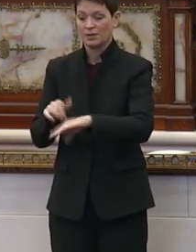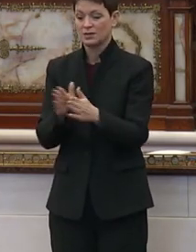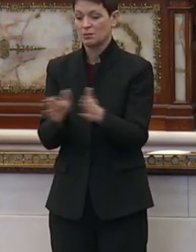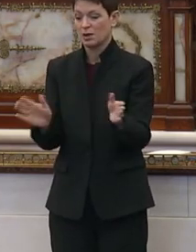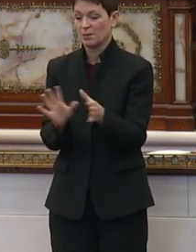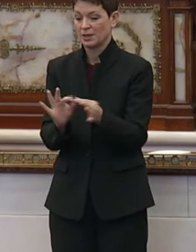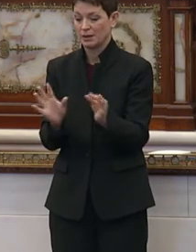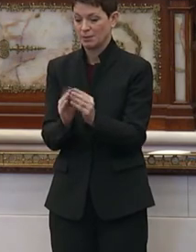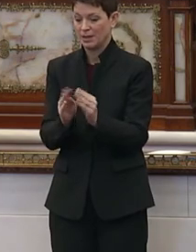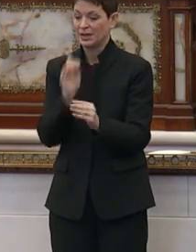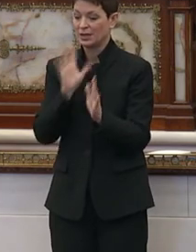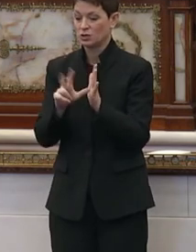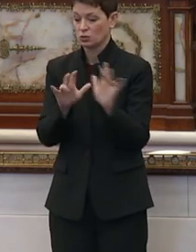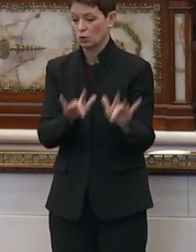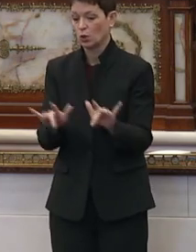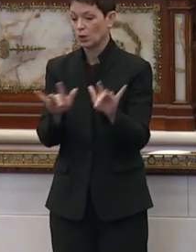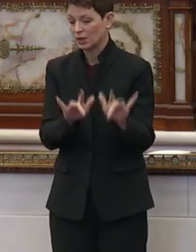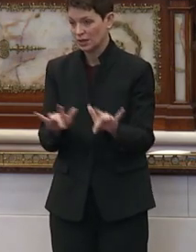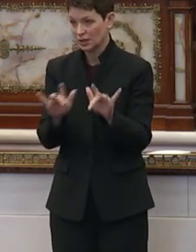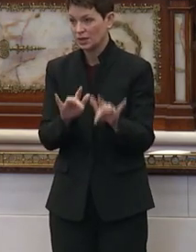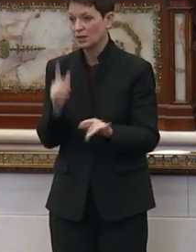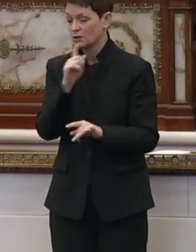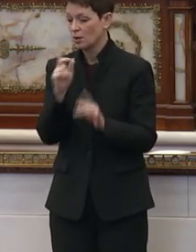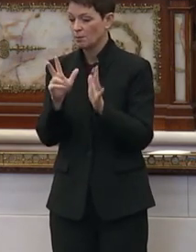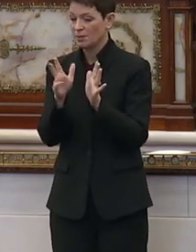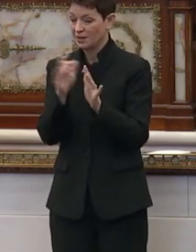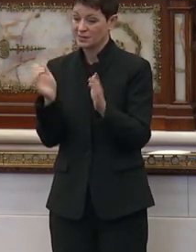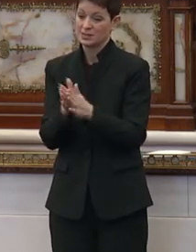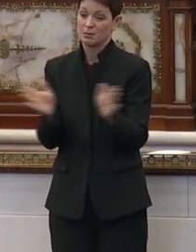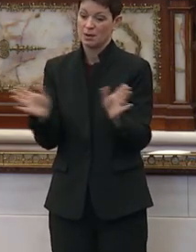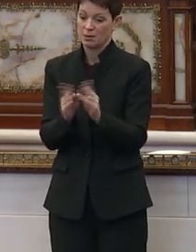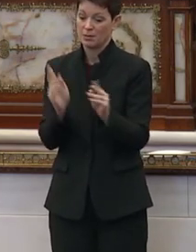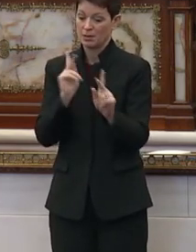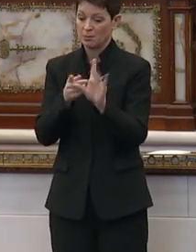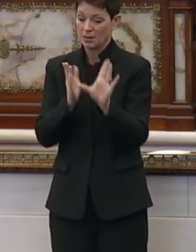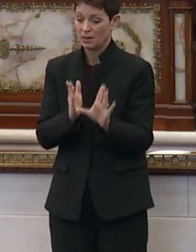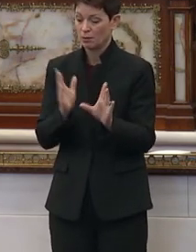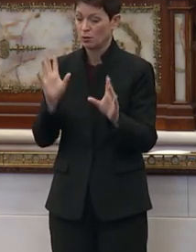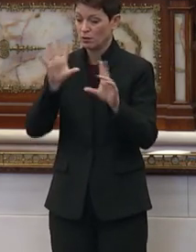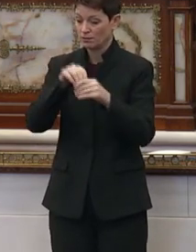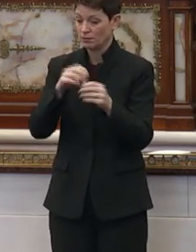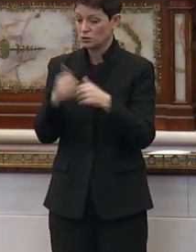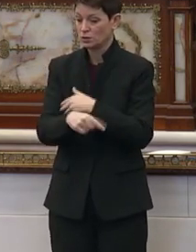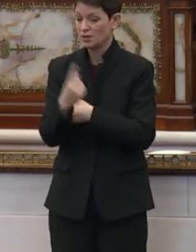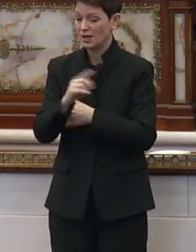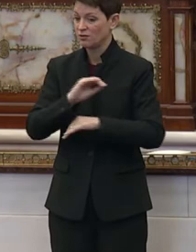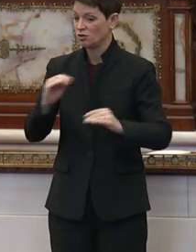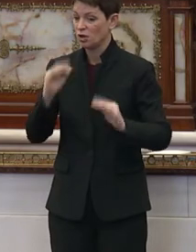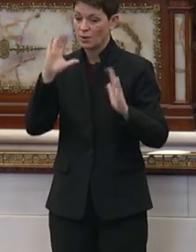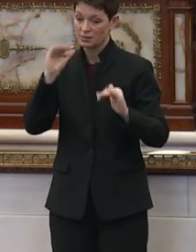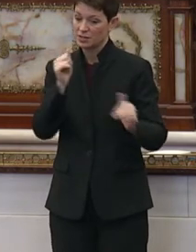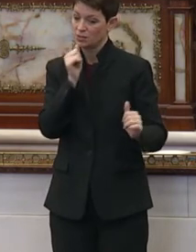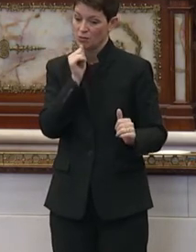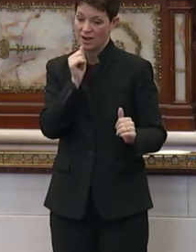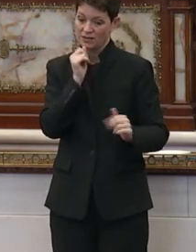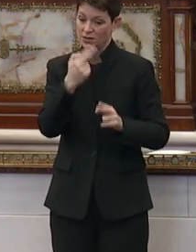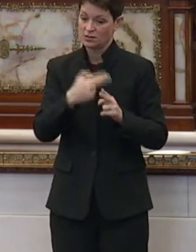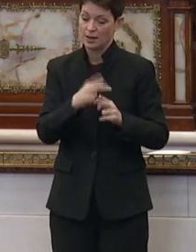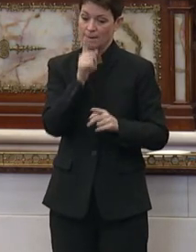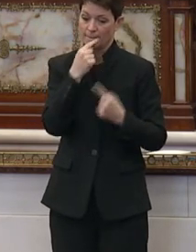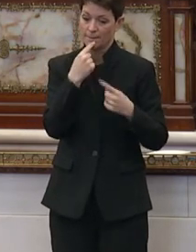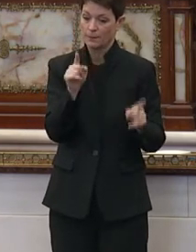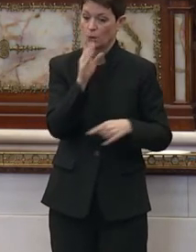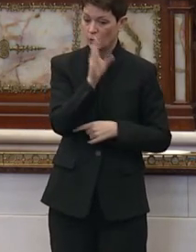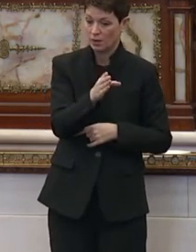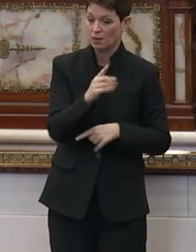public meeting is being recorded, so because the meeting is public, participants and viewers have no reasonable expectation of privacy. So by